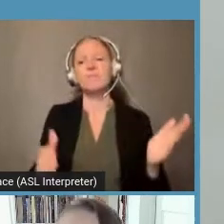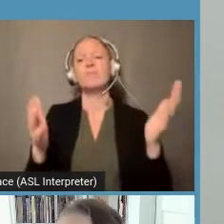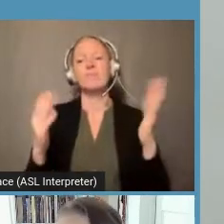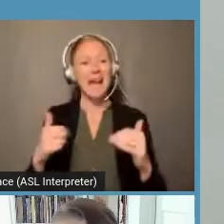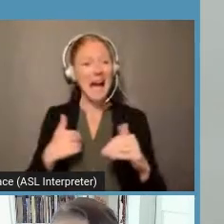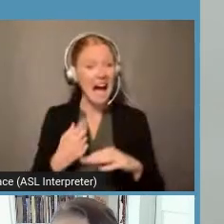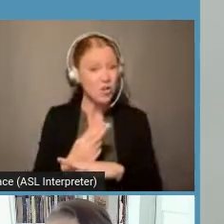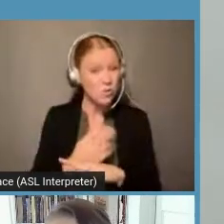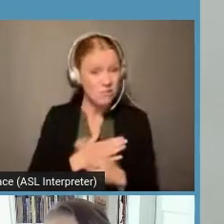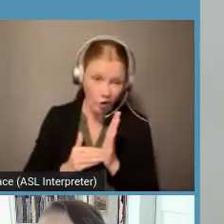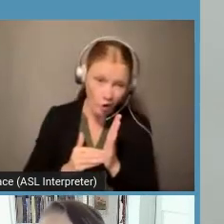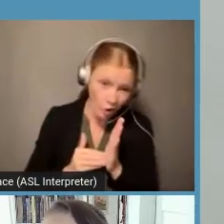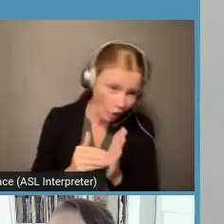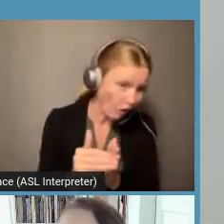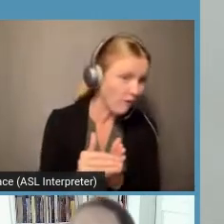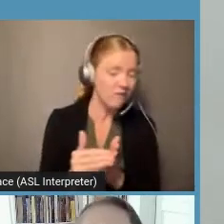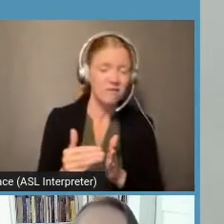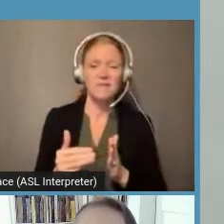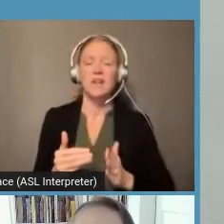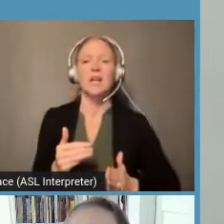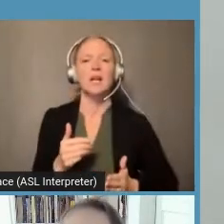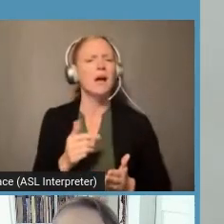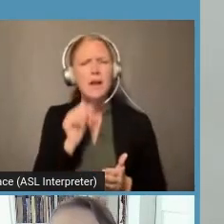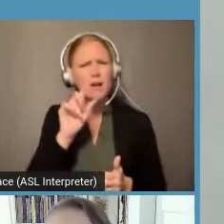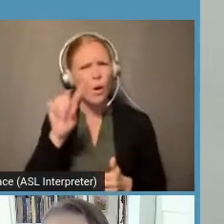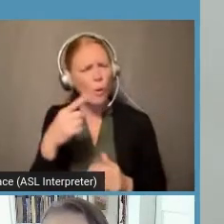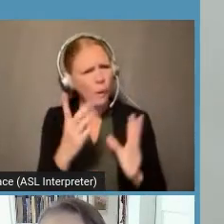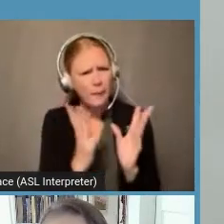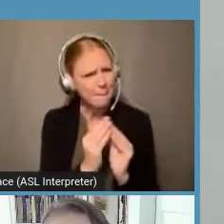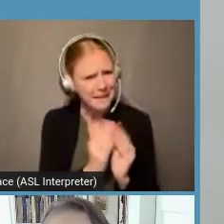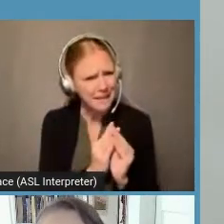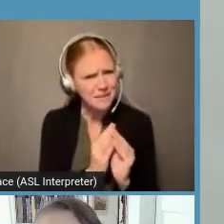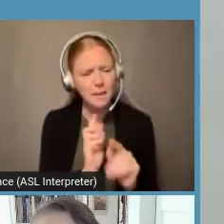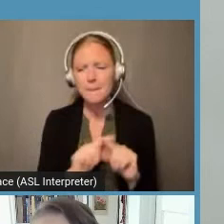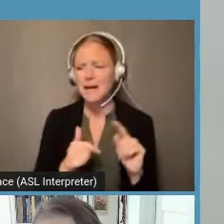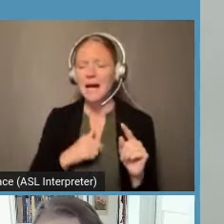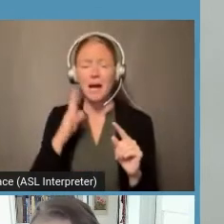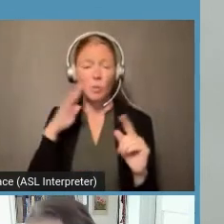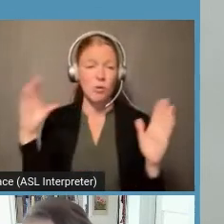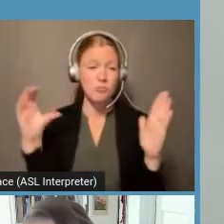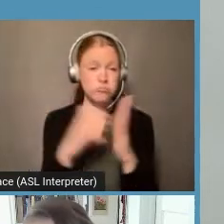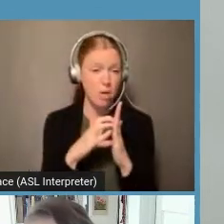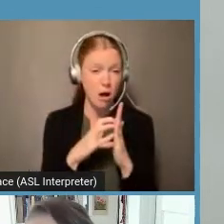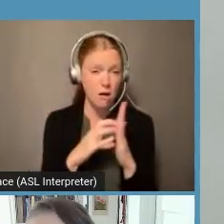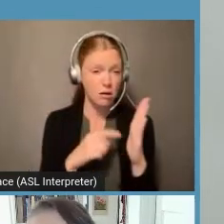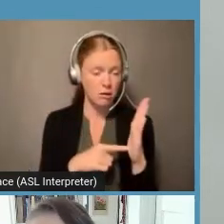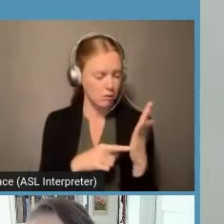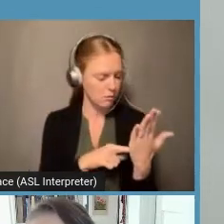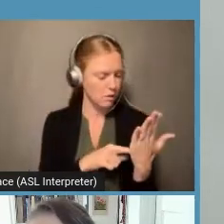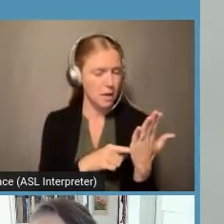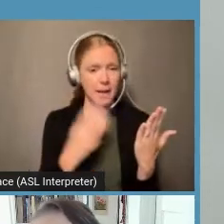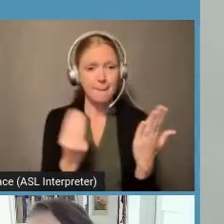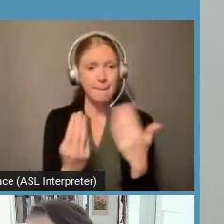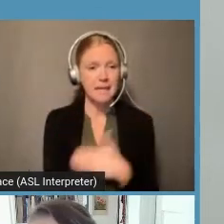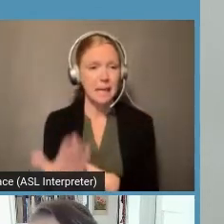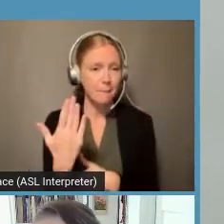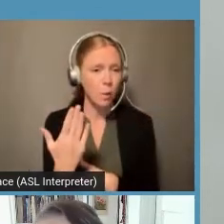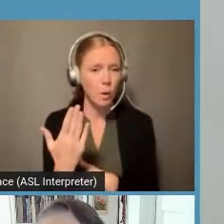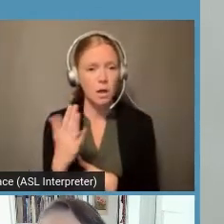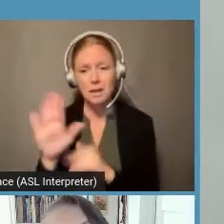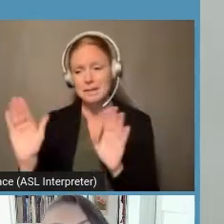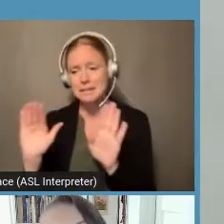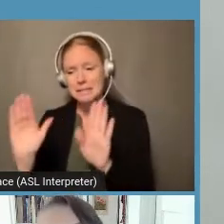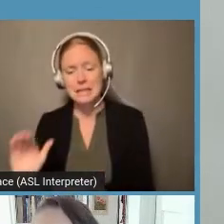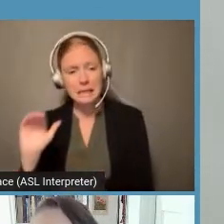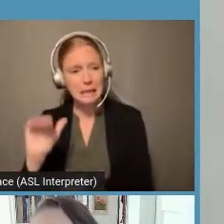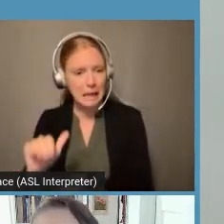just meetings I have, but I will block on my calendar, you know, on Monday morning or even Sunday